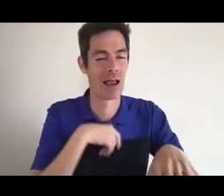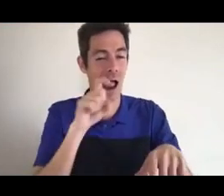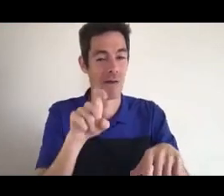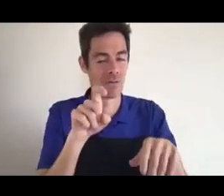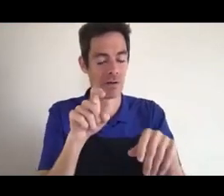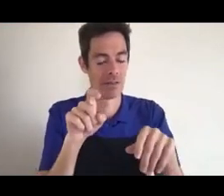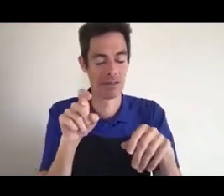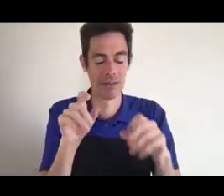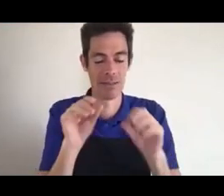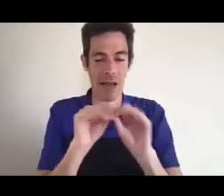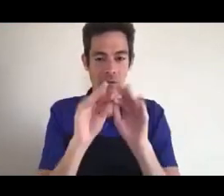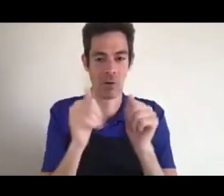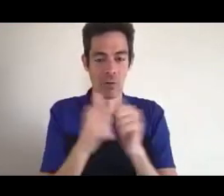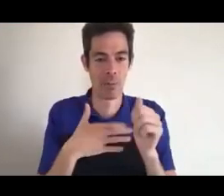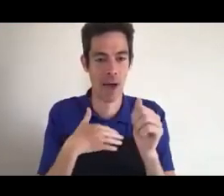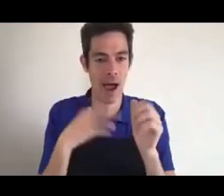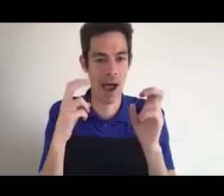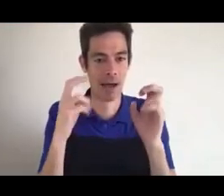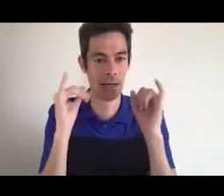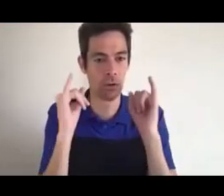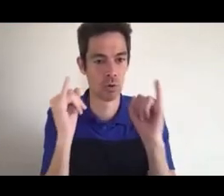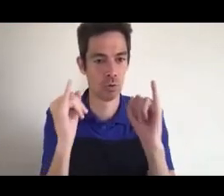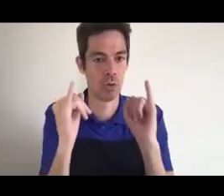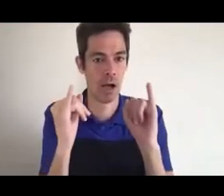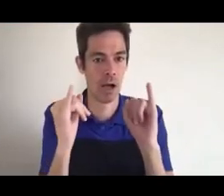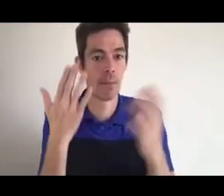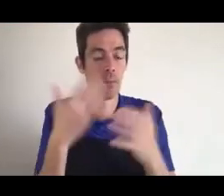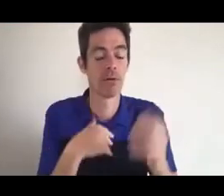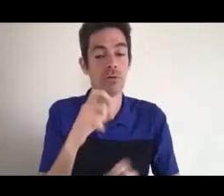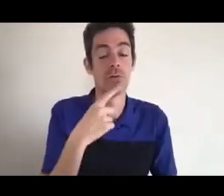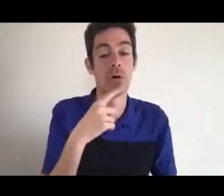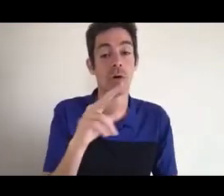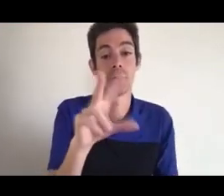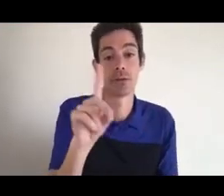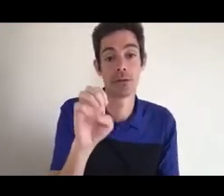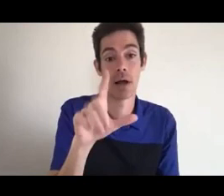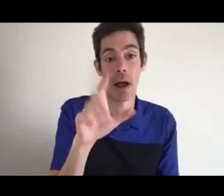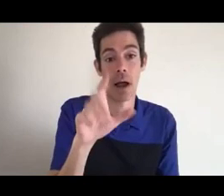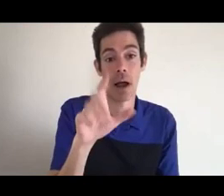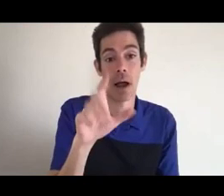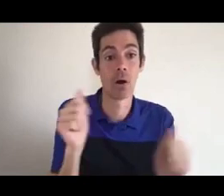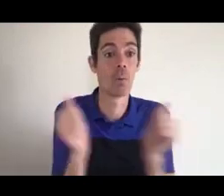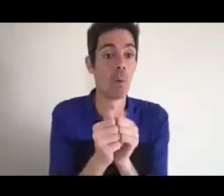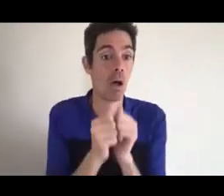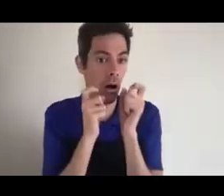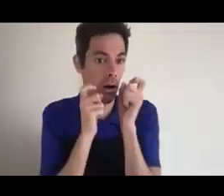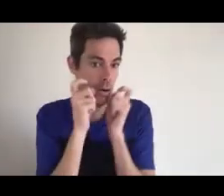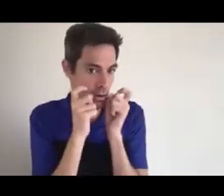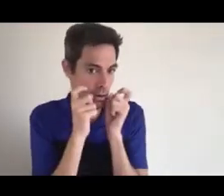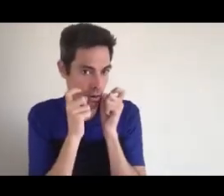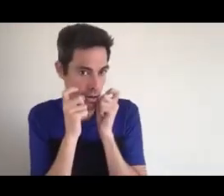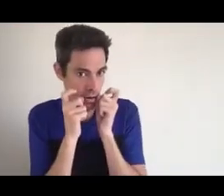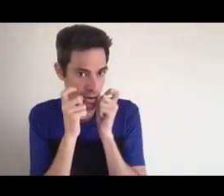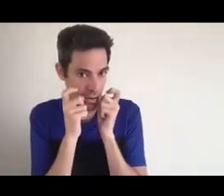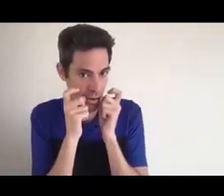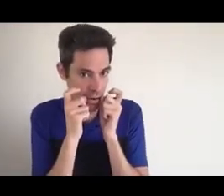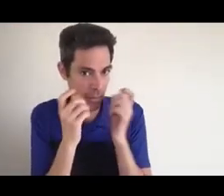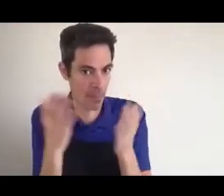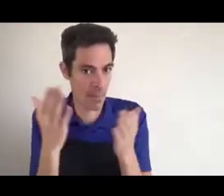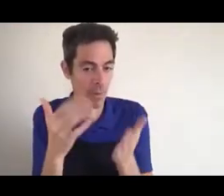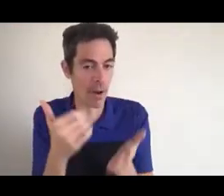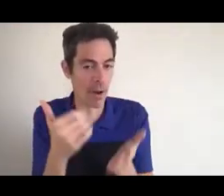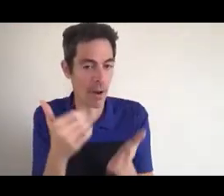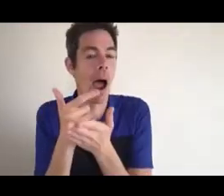trickling, or it's intense storming. So I have to clarify with my instruction. So perhaps I should say 3D elements with